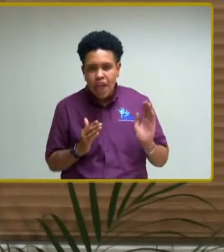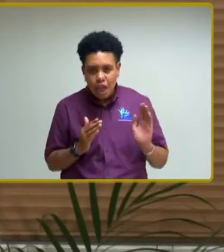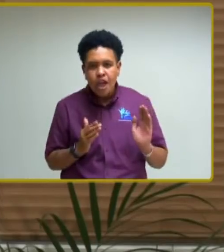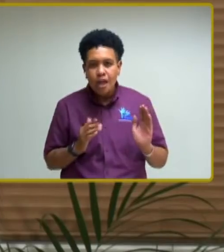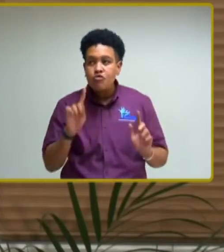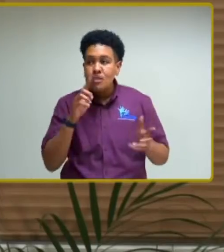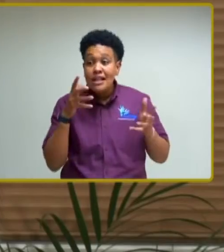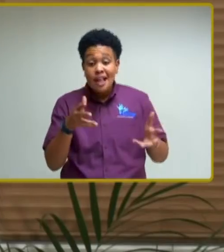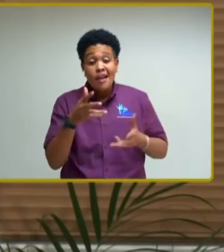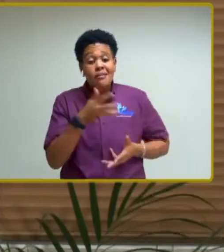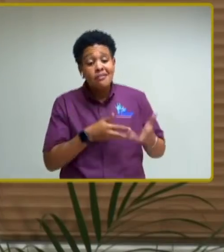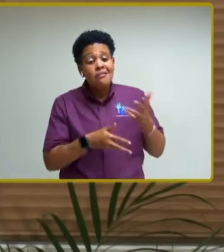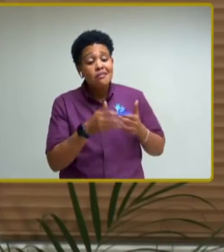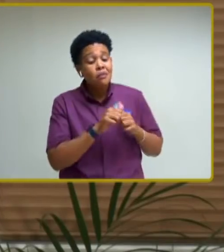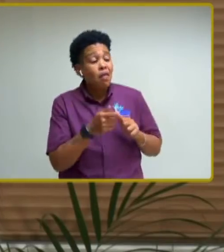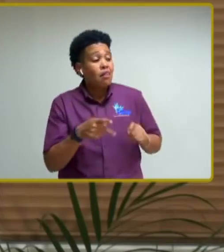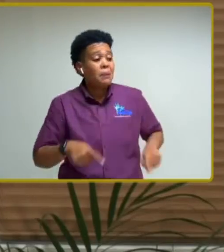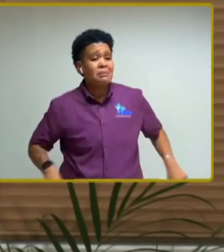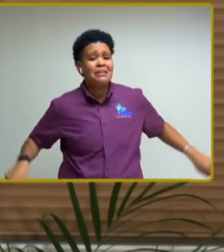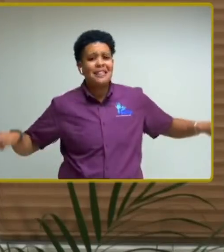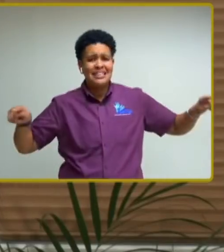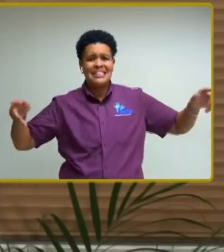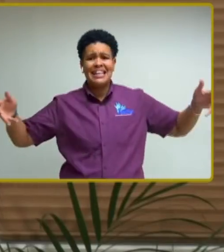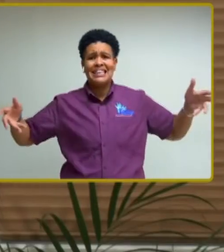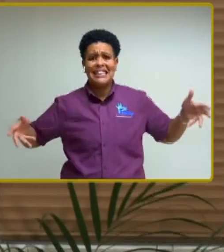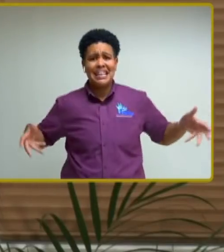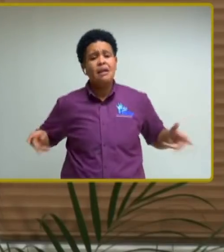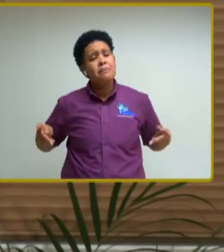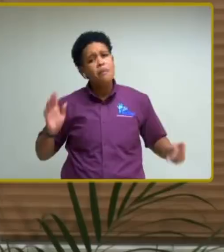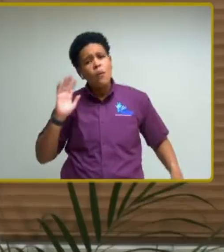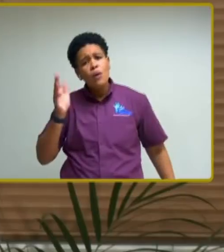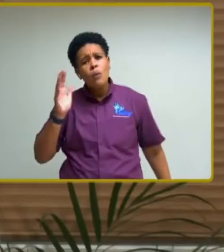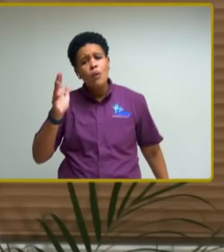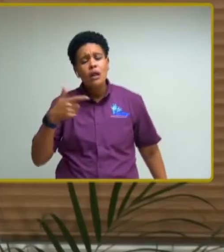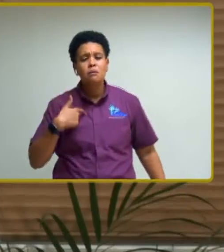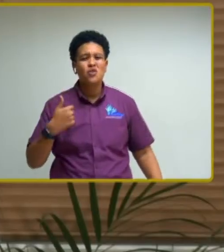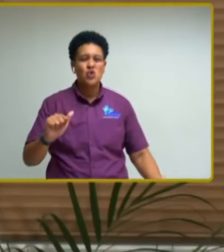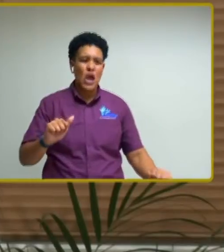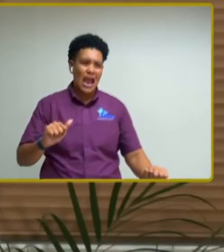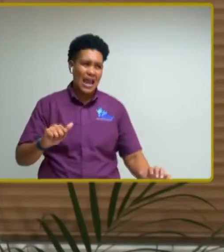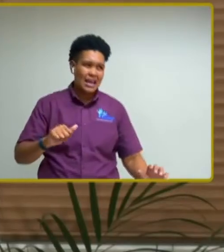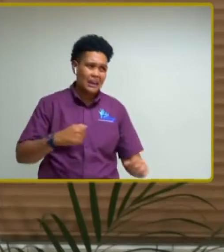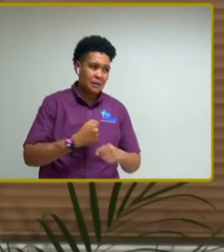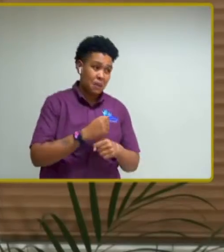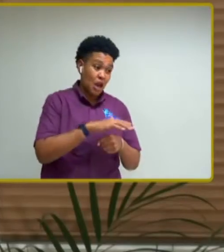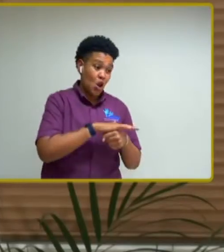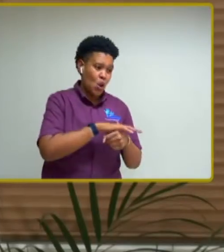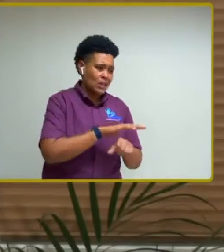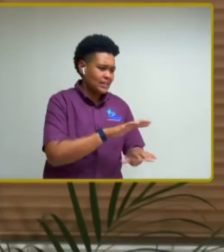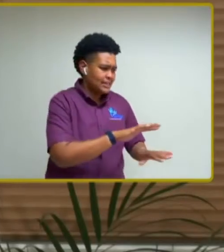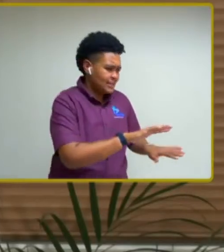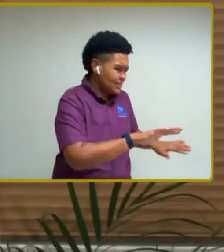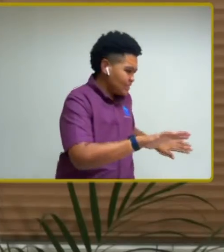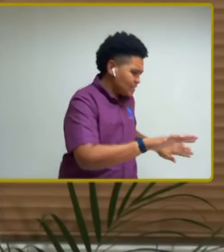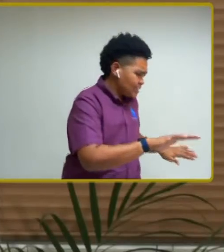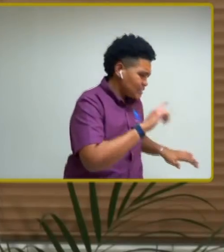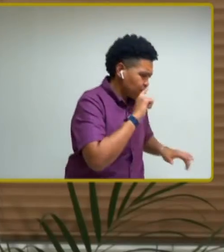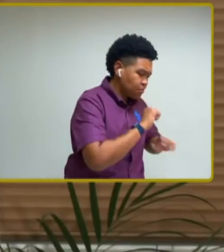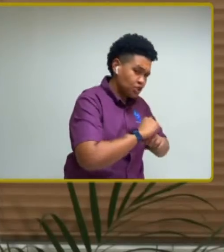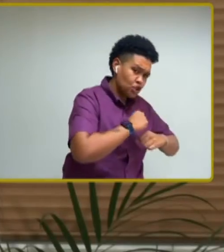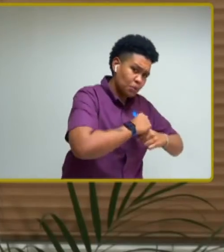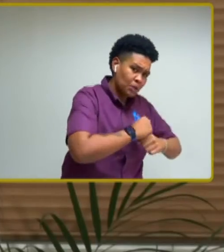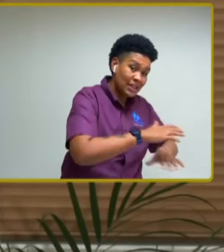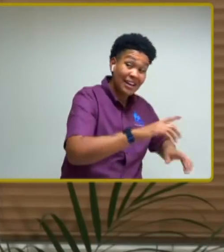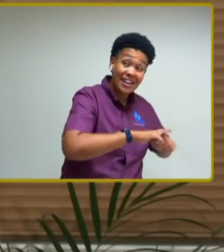be around others, but we are trying to arrange the location to ensure that you are protected,